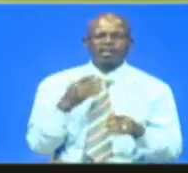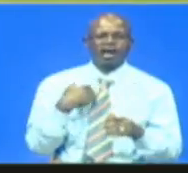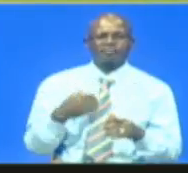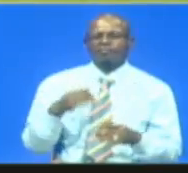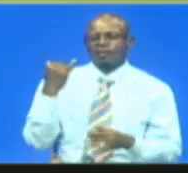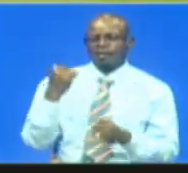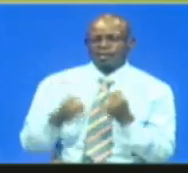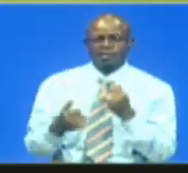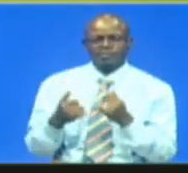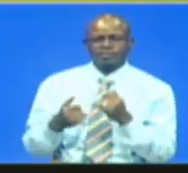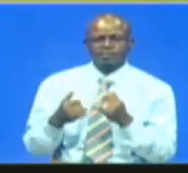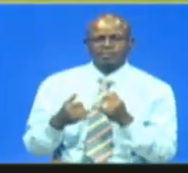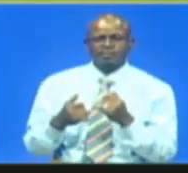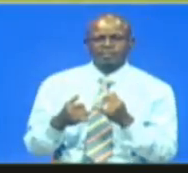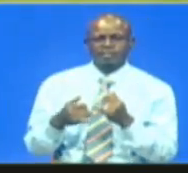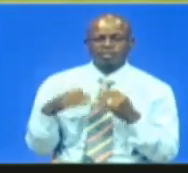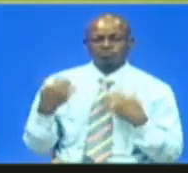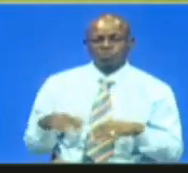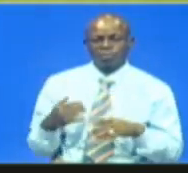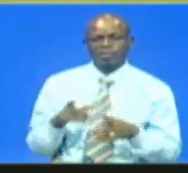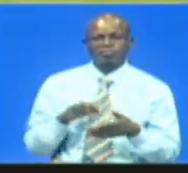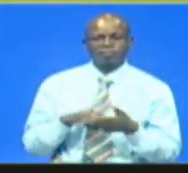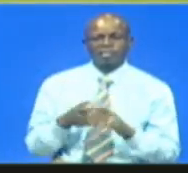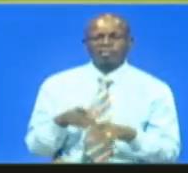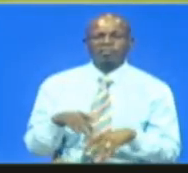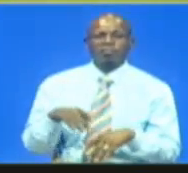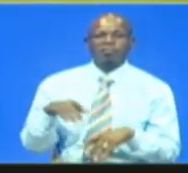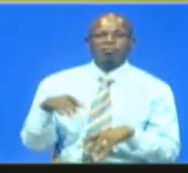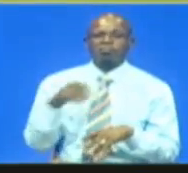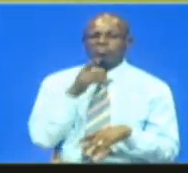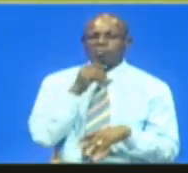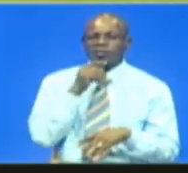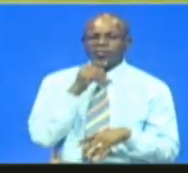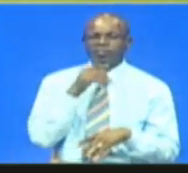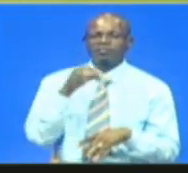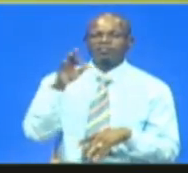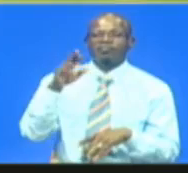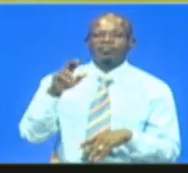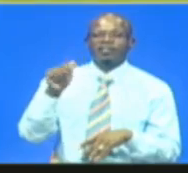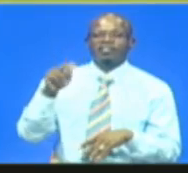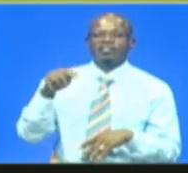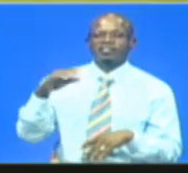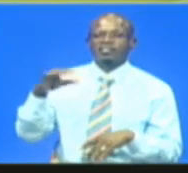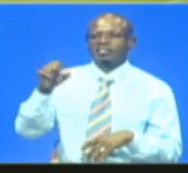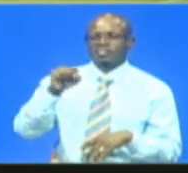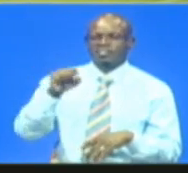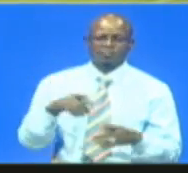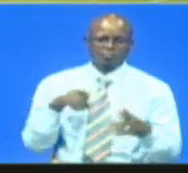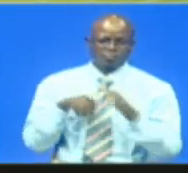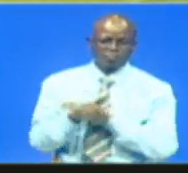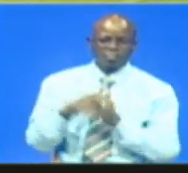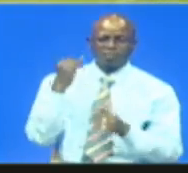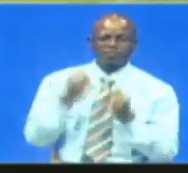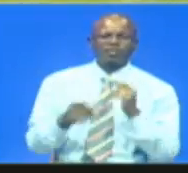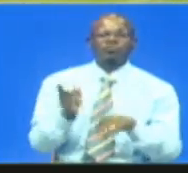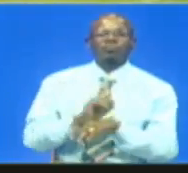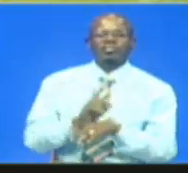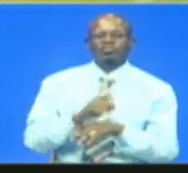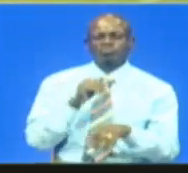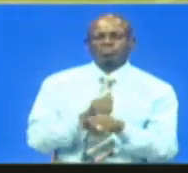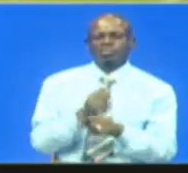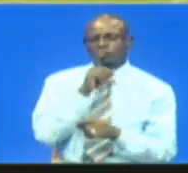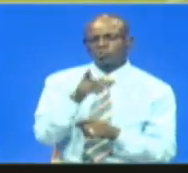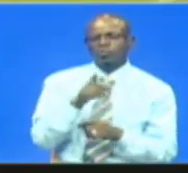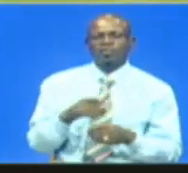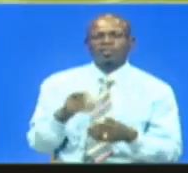as Burundian Francis Mustafa scored with the last play to ensure the sides shared the points with a 3-3 scoreline. Gor